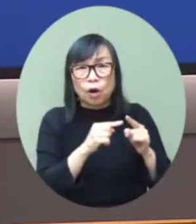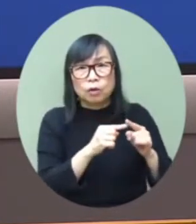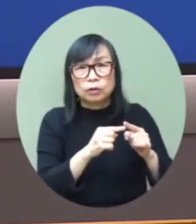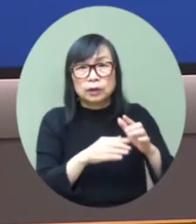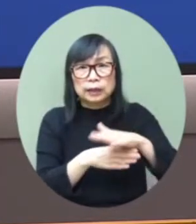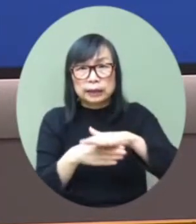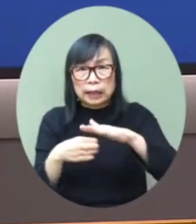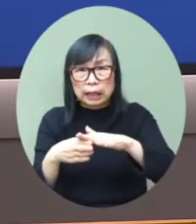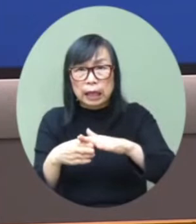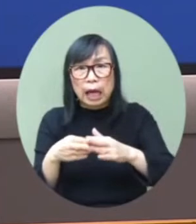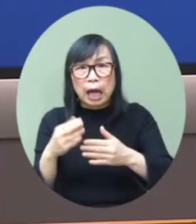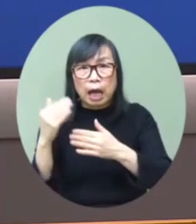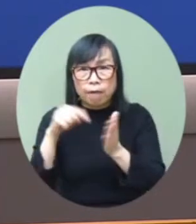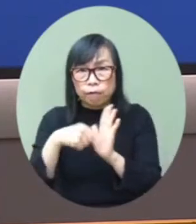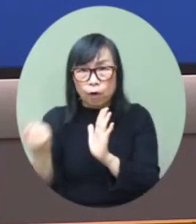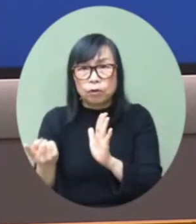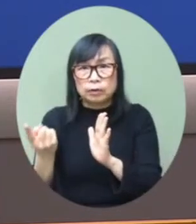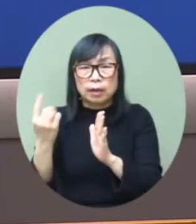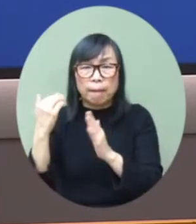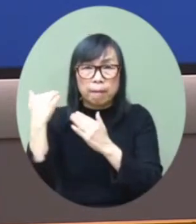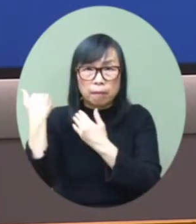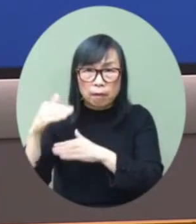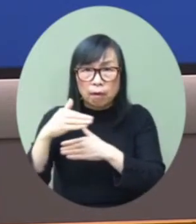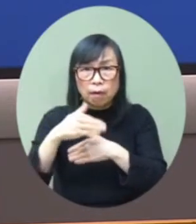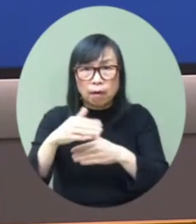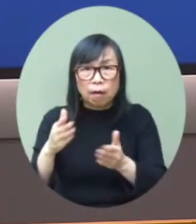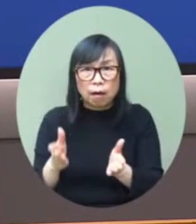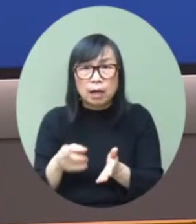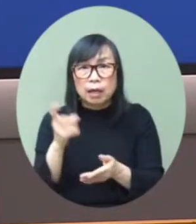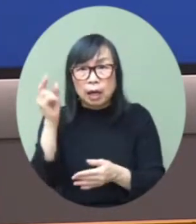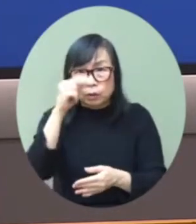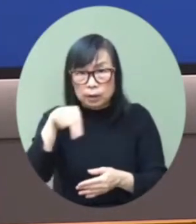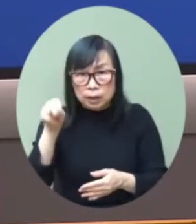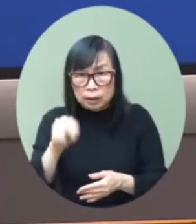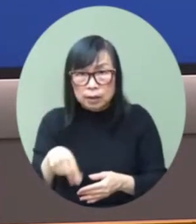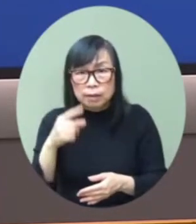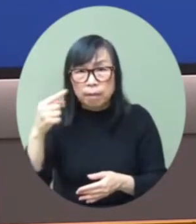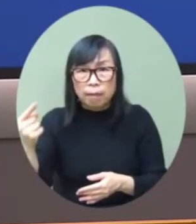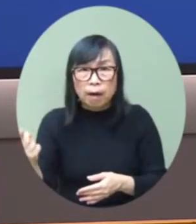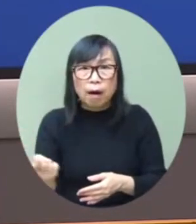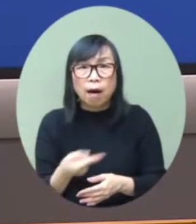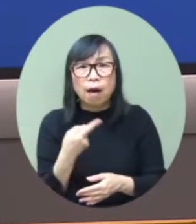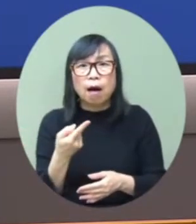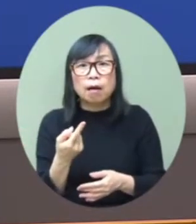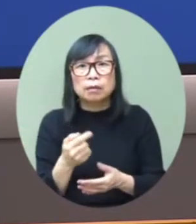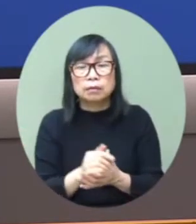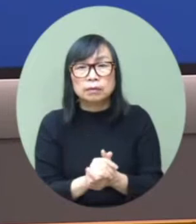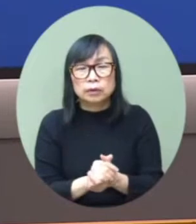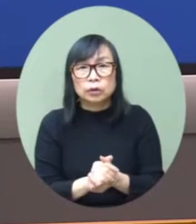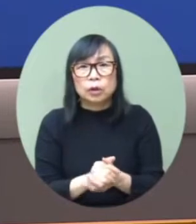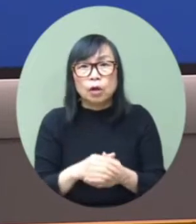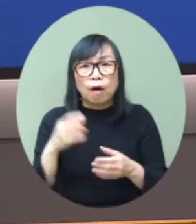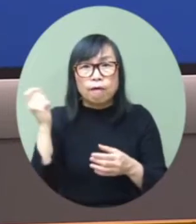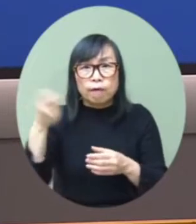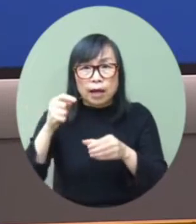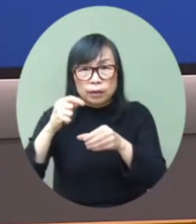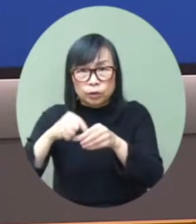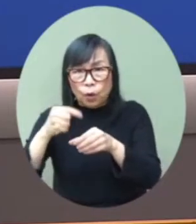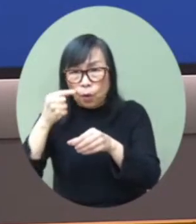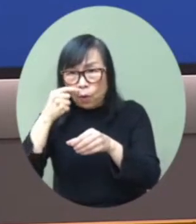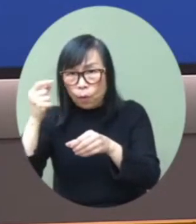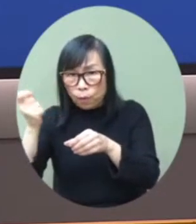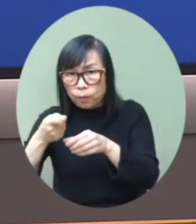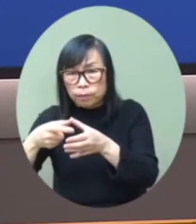So for the COVID supply kit that I've announced a few days ago, we have earmarked